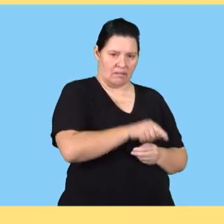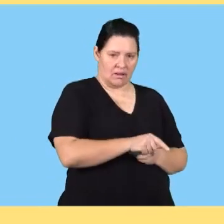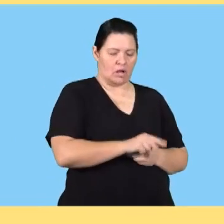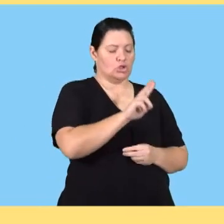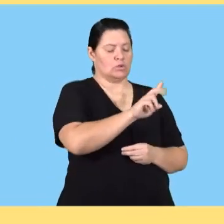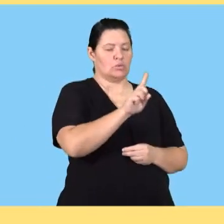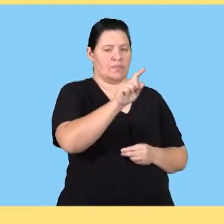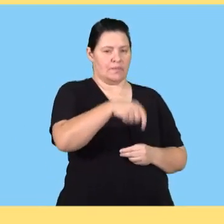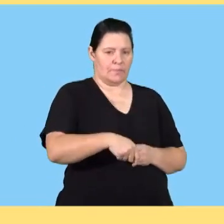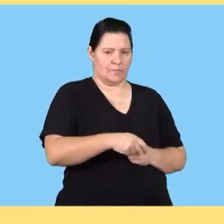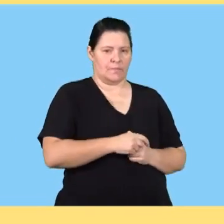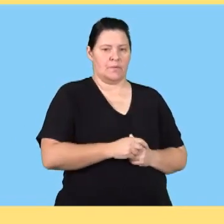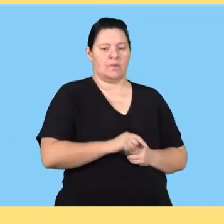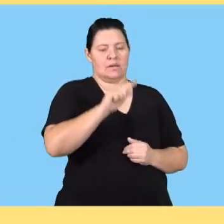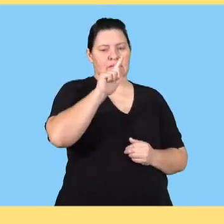be